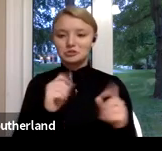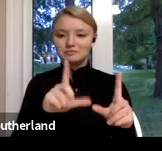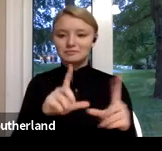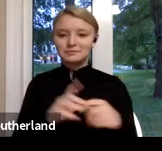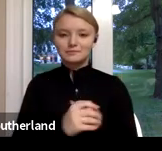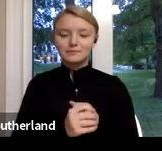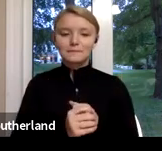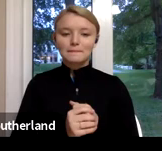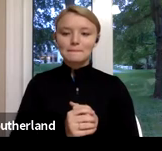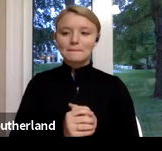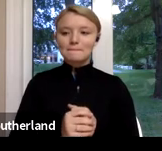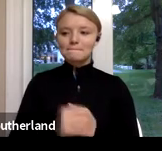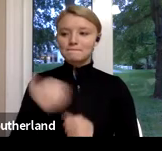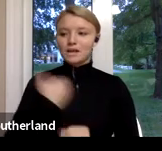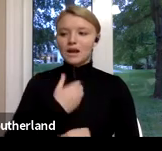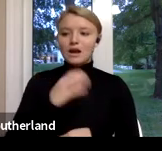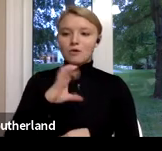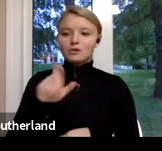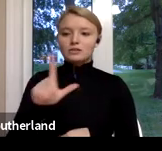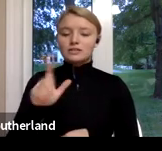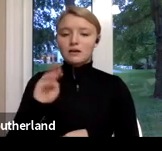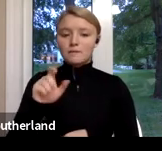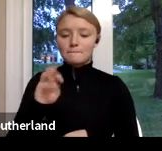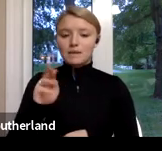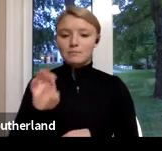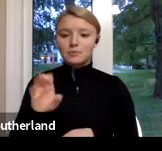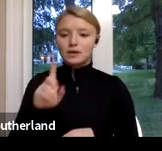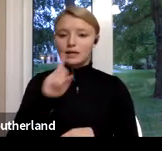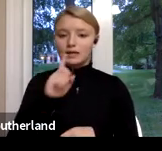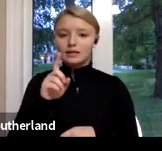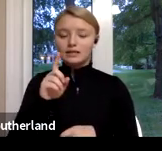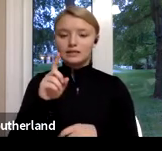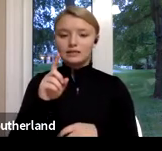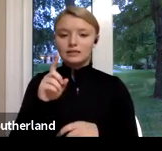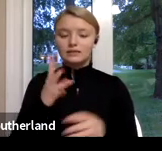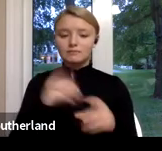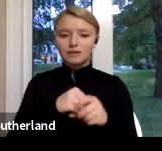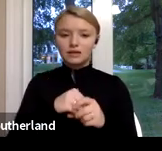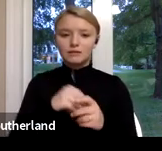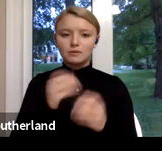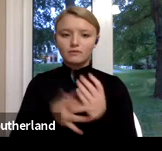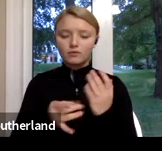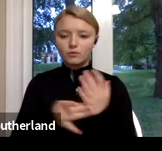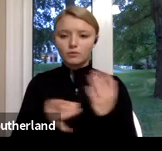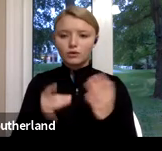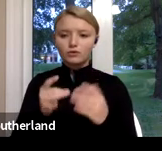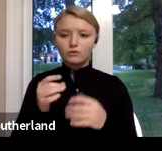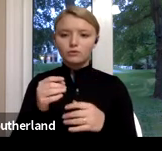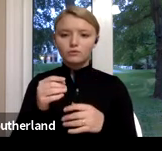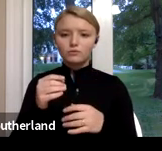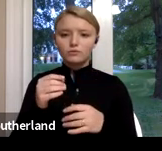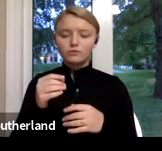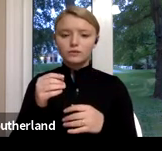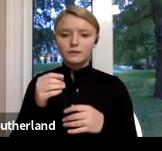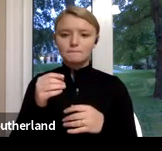so our cell membrane is made up of oils, fats, and phospholipids. So that blue bubbly looking